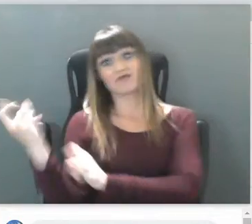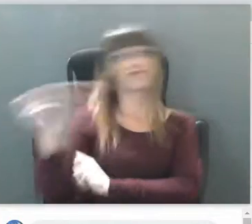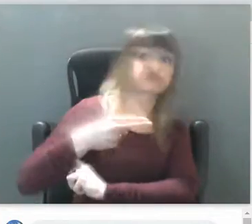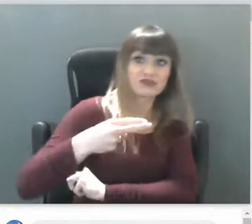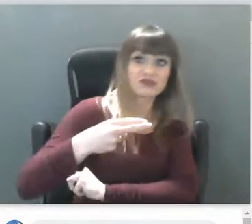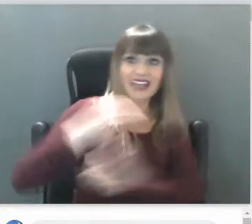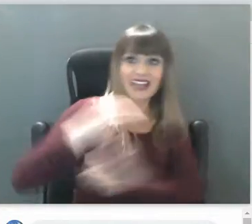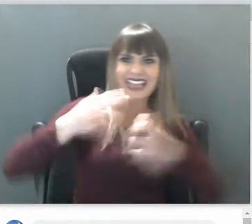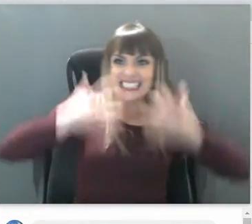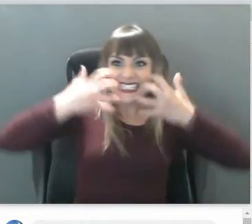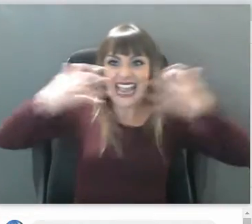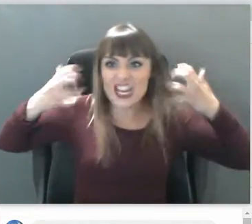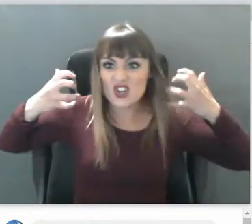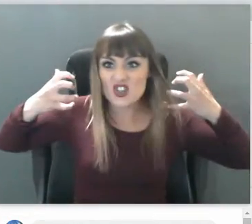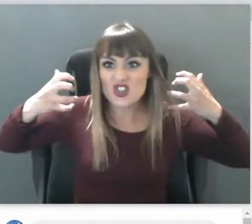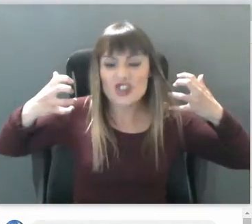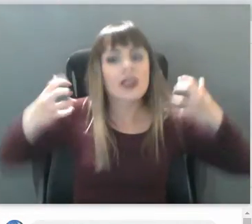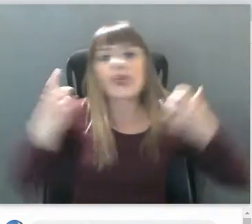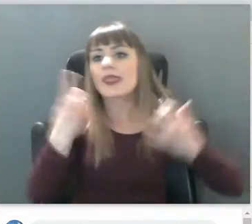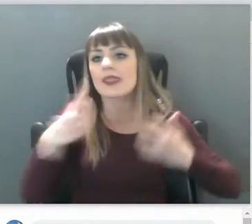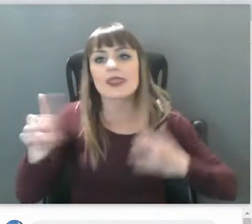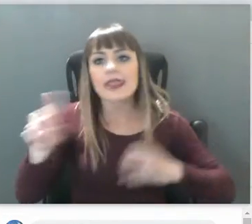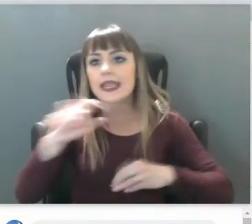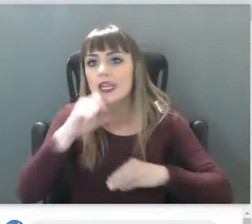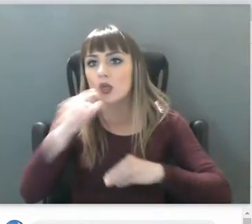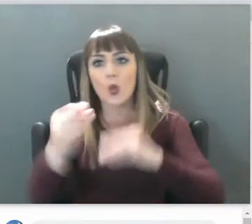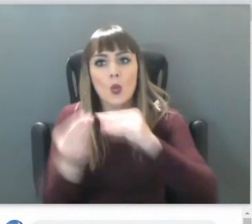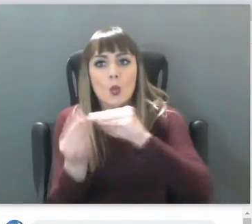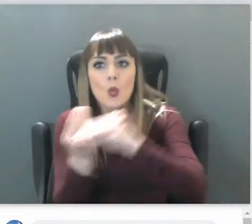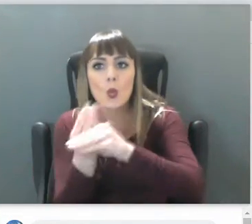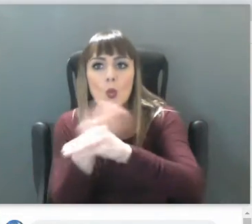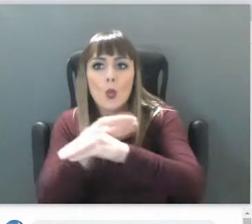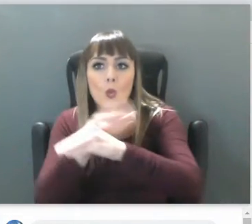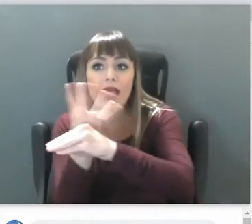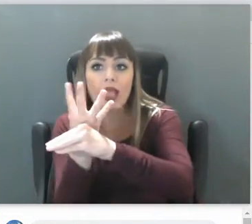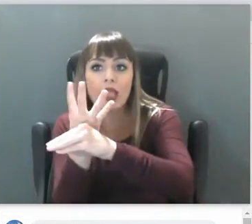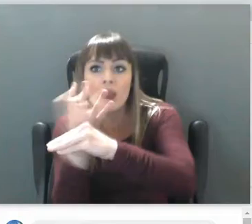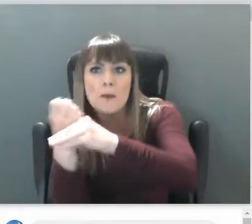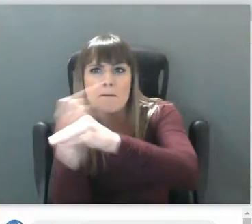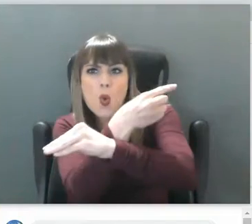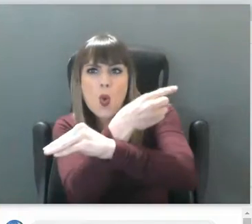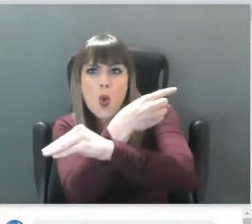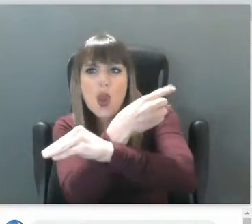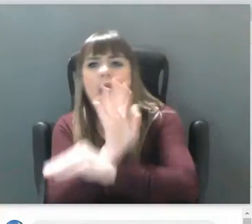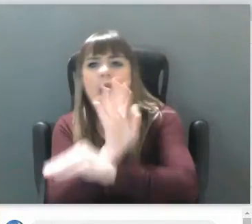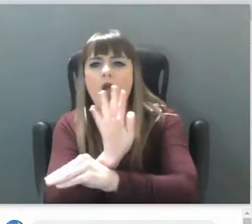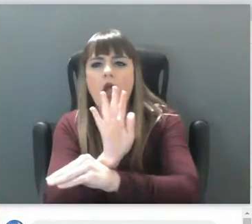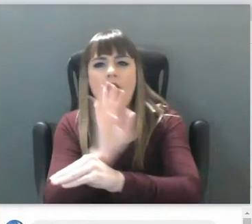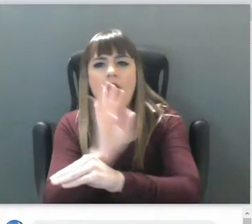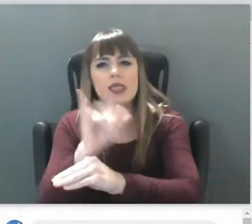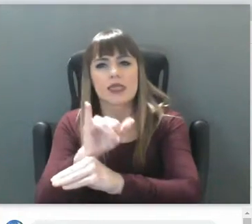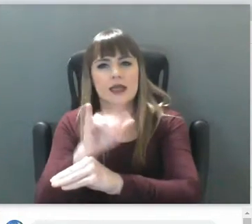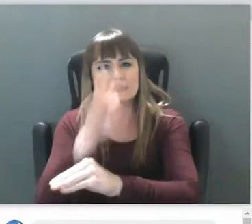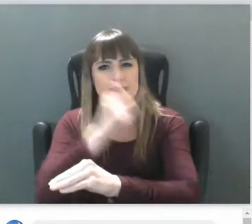that. Yeah, that's a myth. Let's come over this way. I'm just going to kind of guide them with some